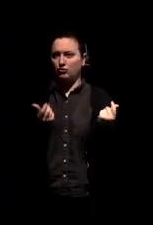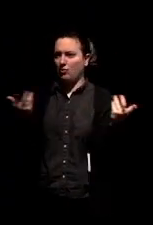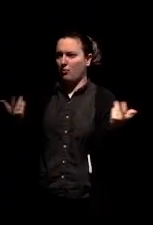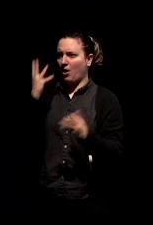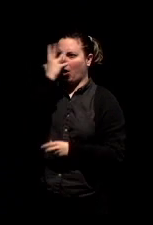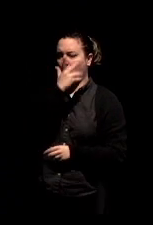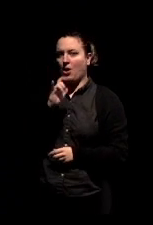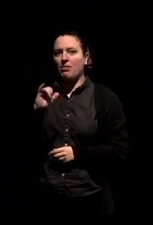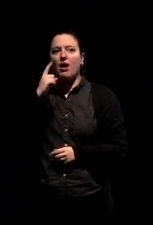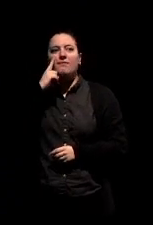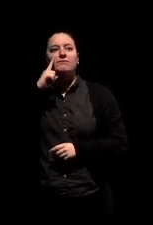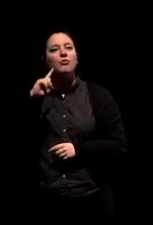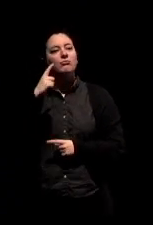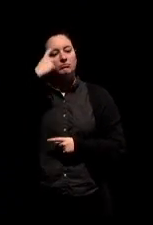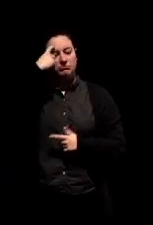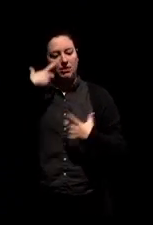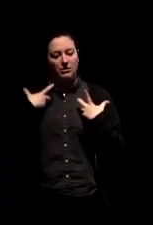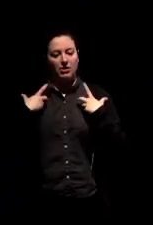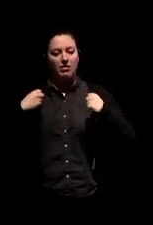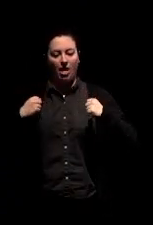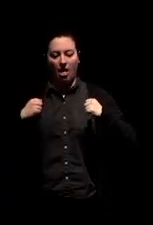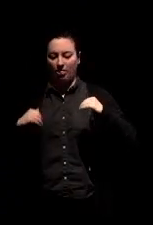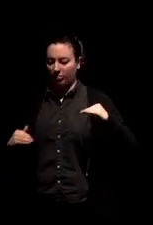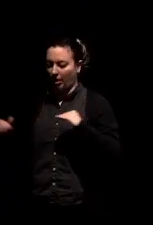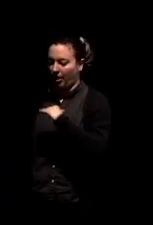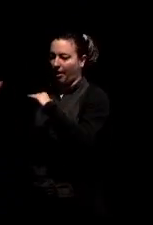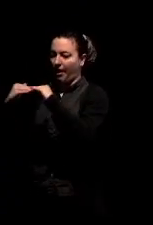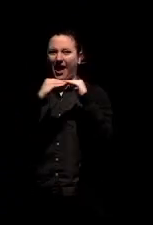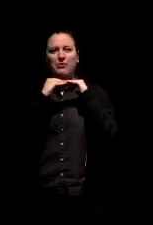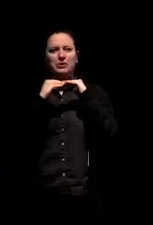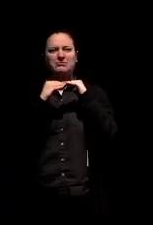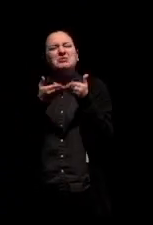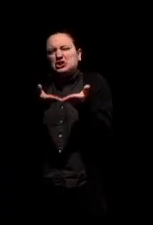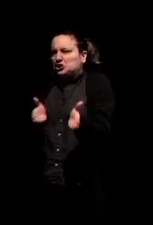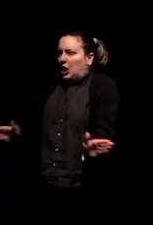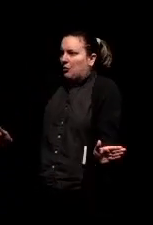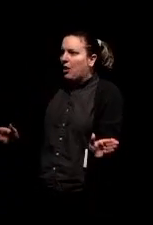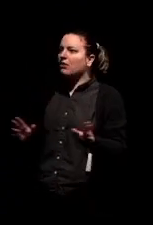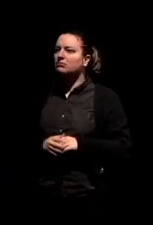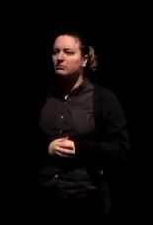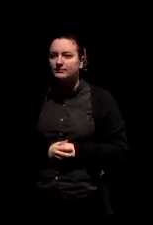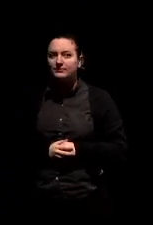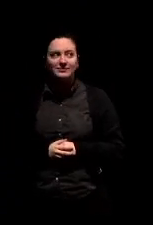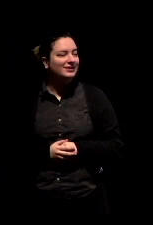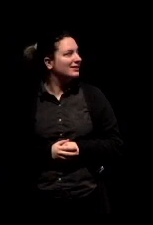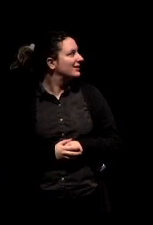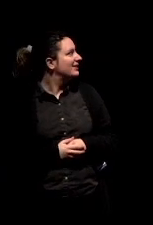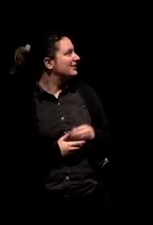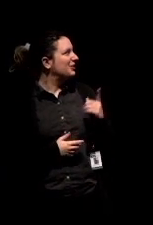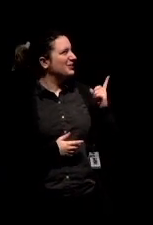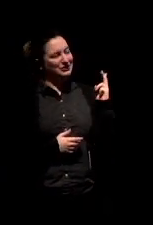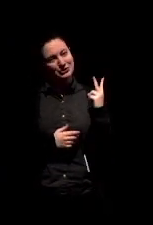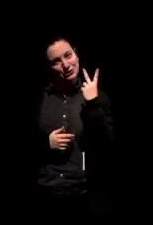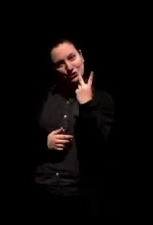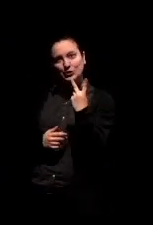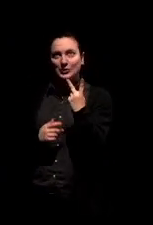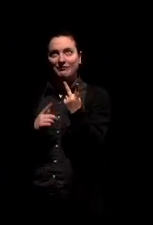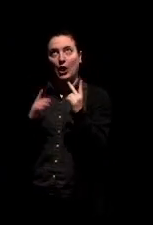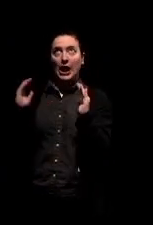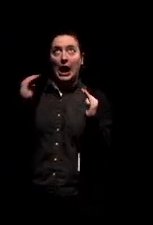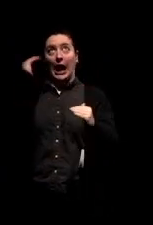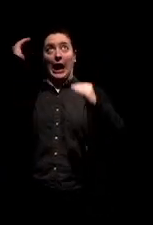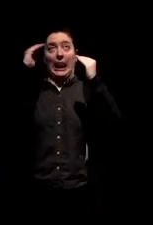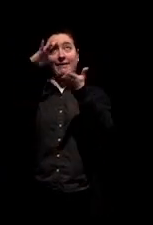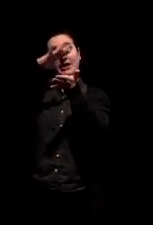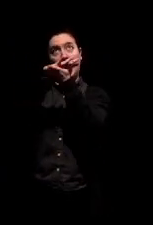achieving mental health equity broadly. And these are just two very academic, nerdy, high-level thoughts on how